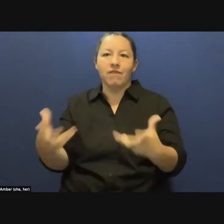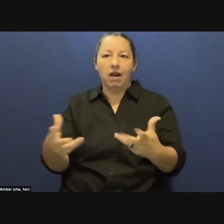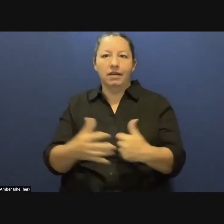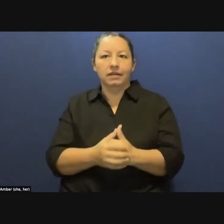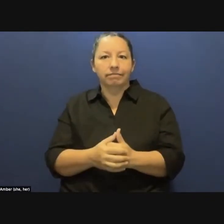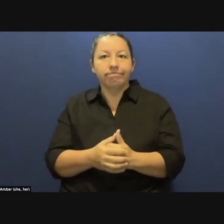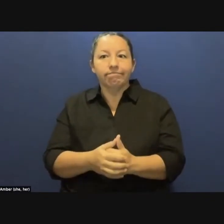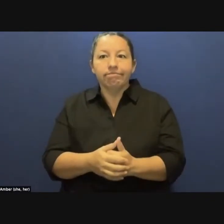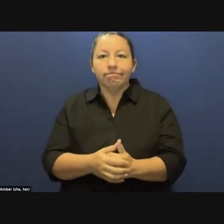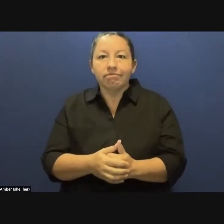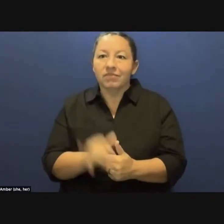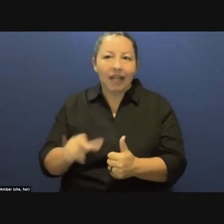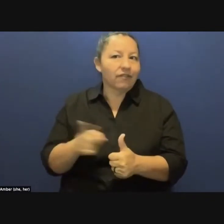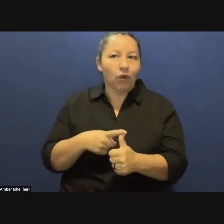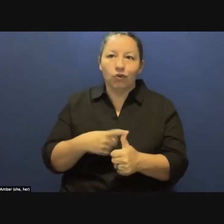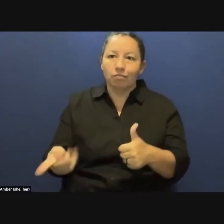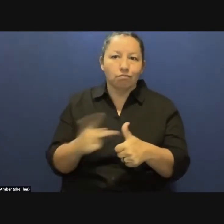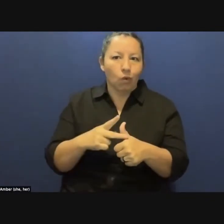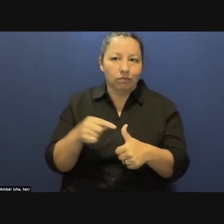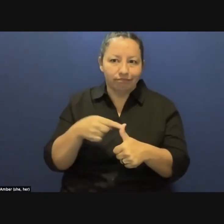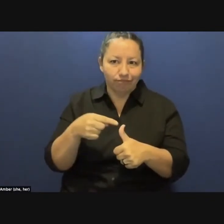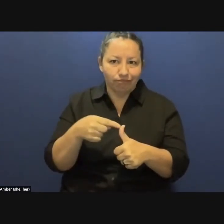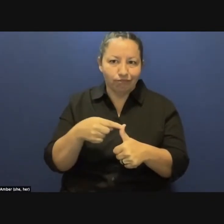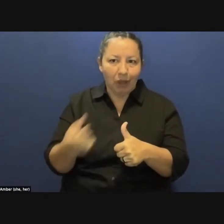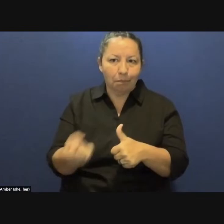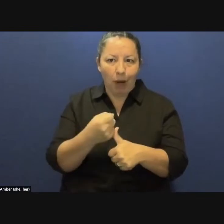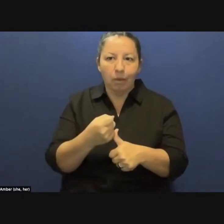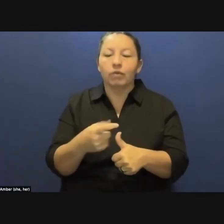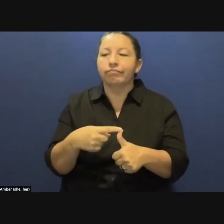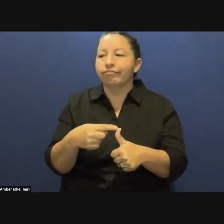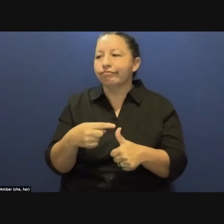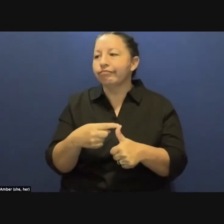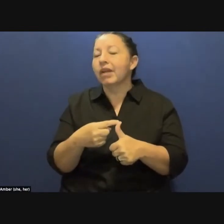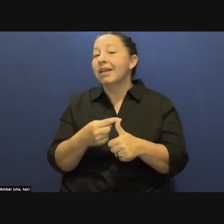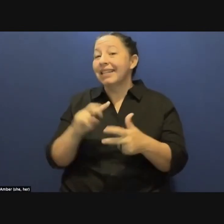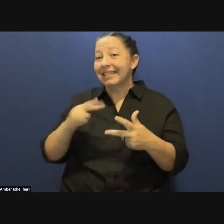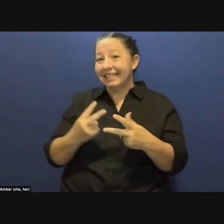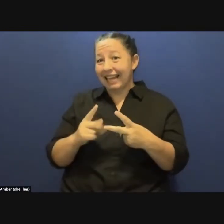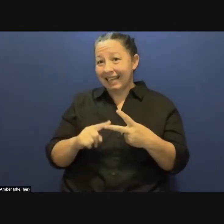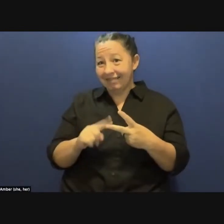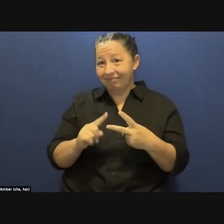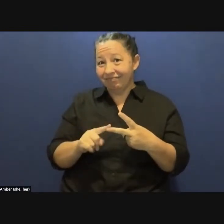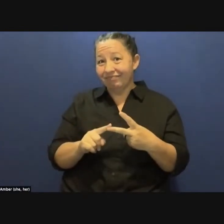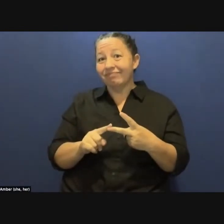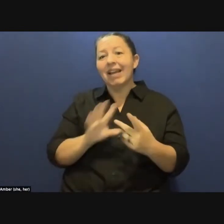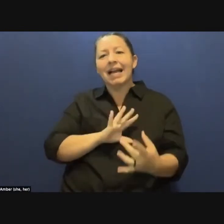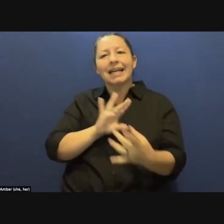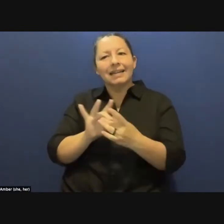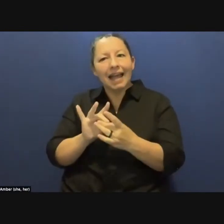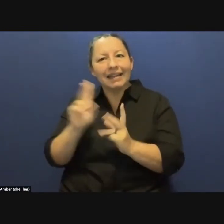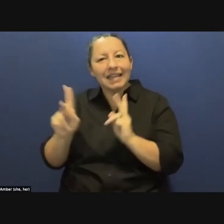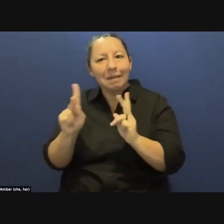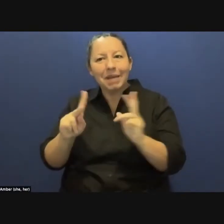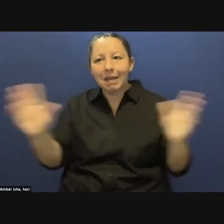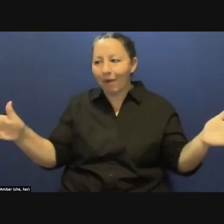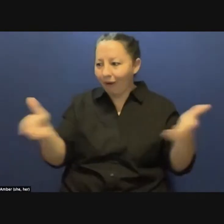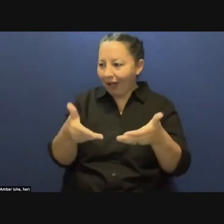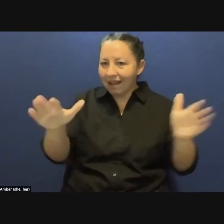And that's number one. Number two is connecting people as best we can